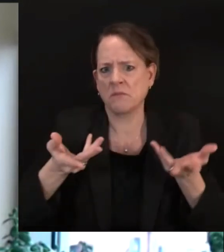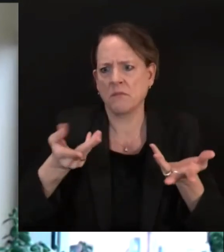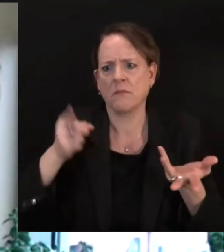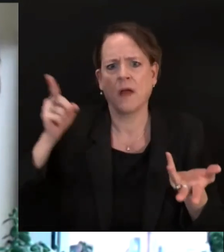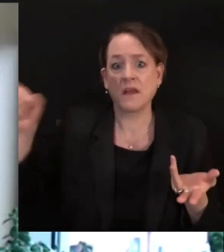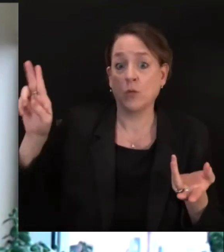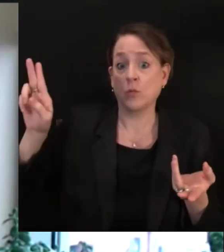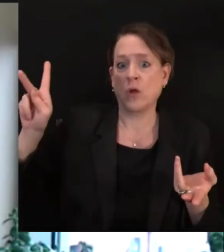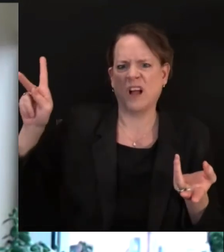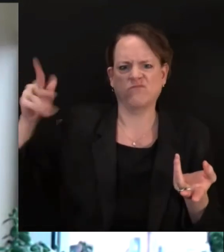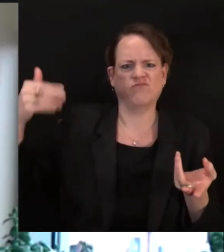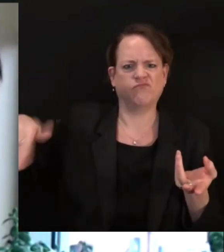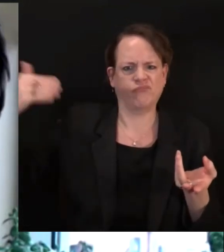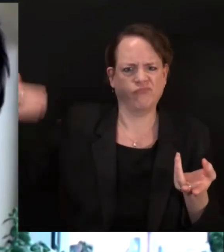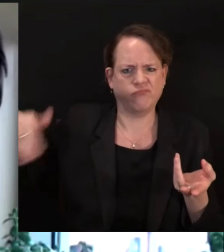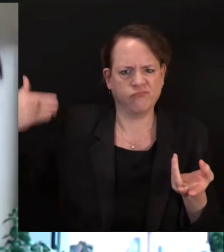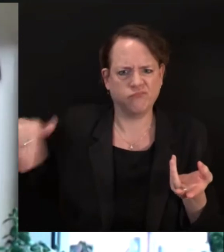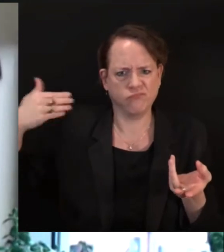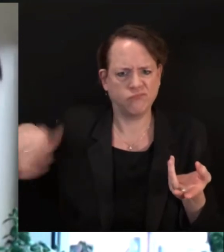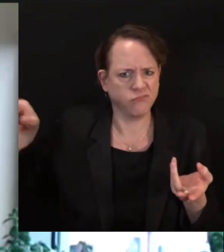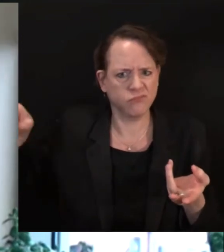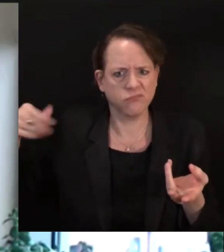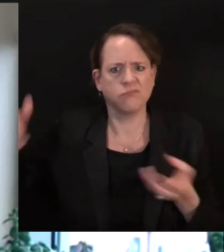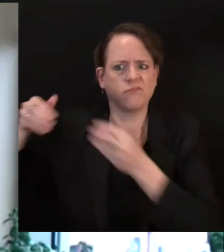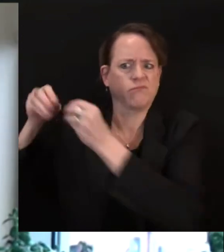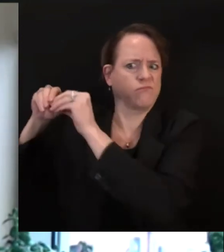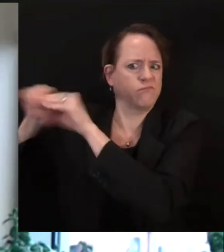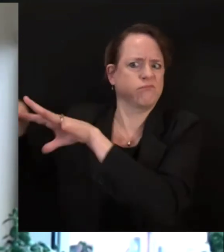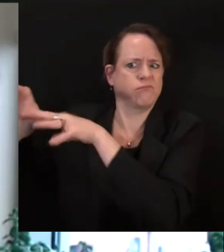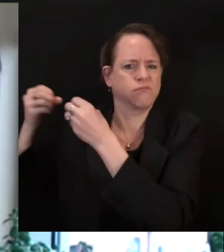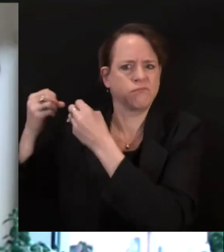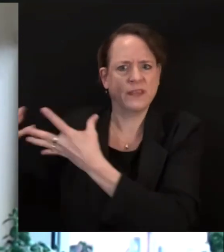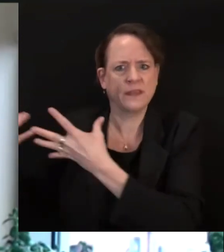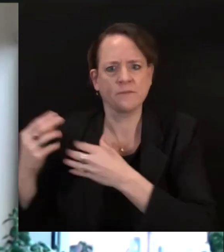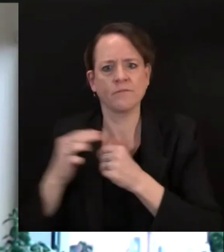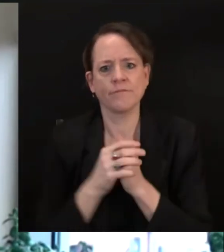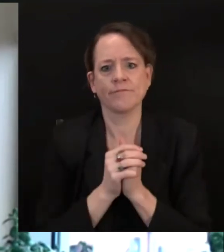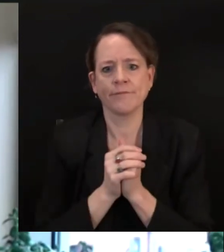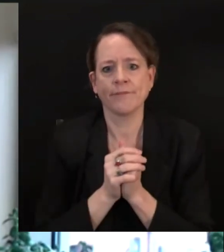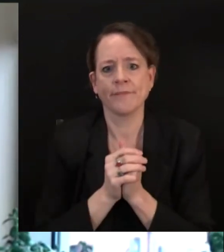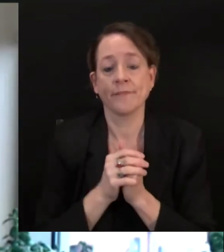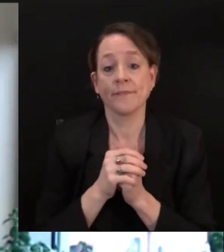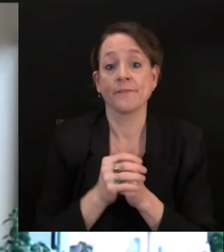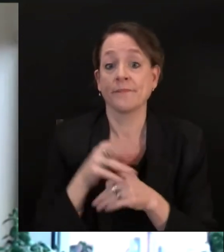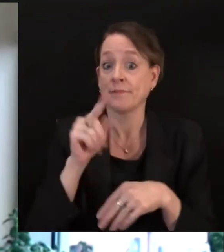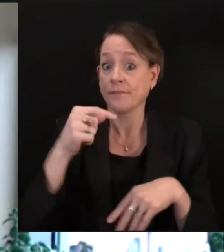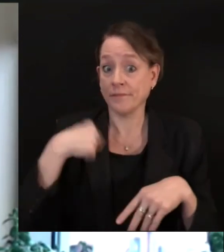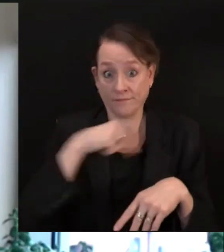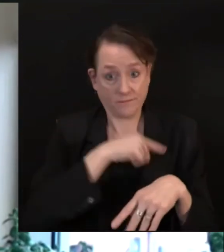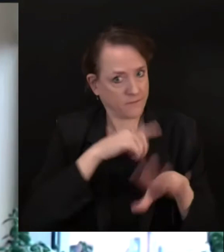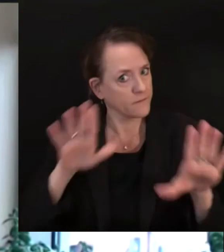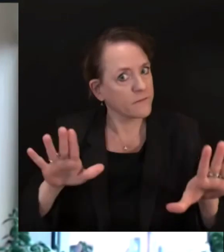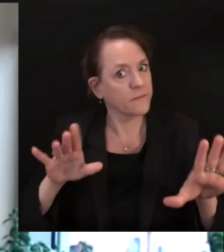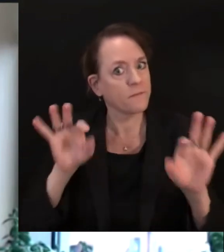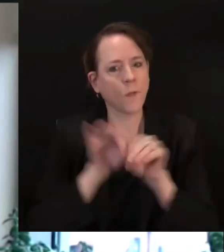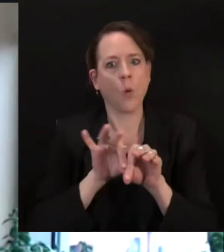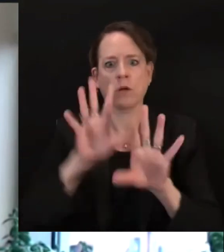genome sequencing. So it's another reminder that we need to be really aggressive and really mindful of preventing the transmission of